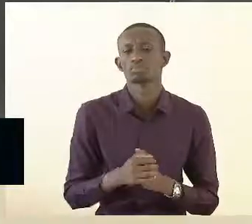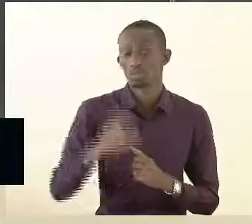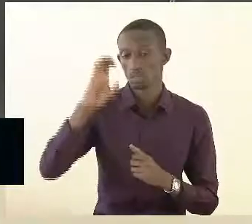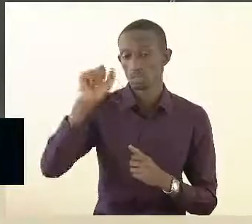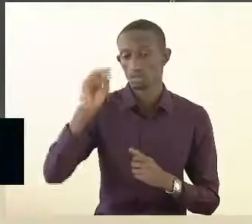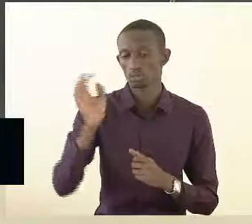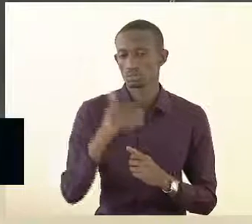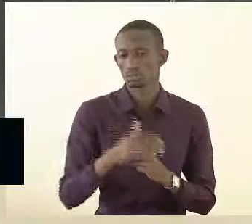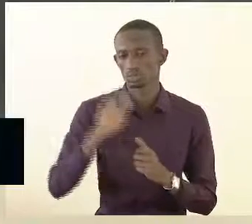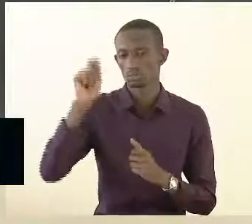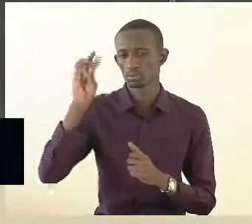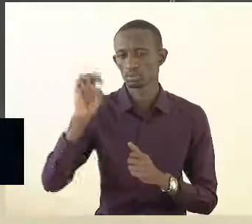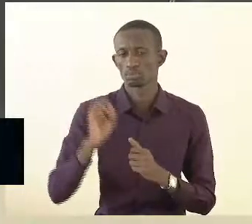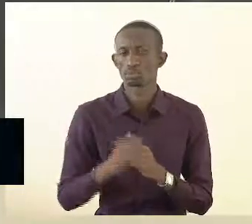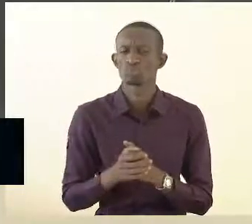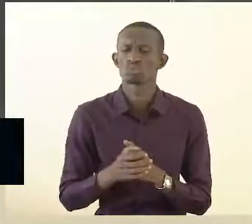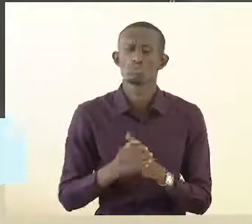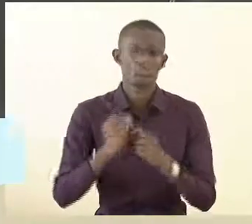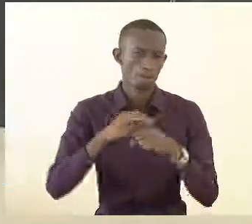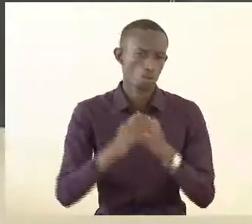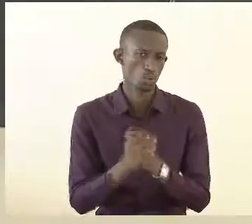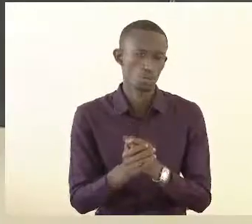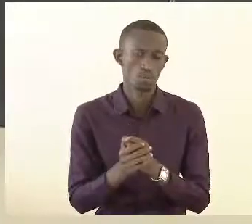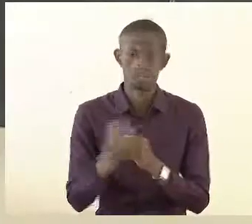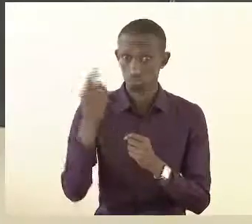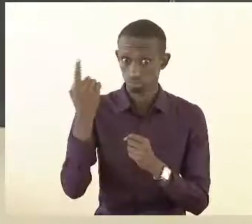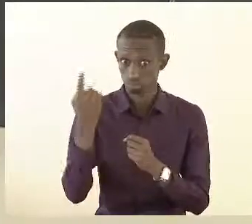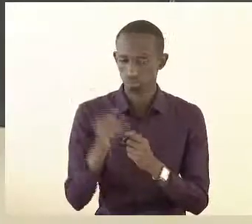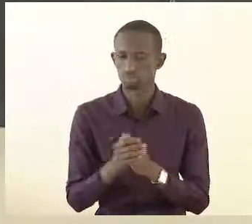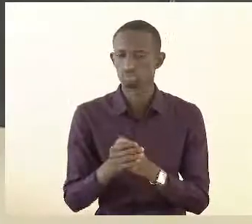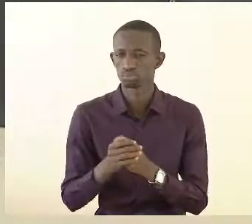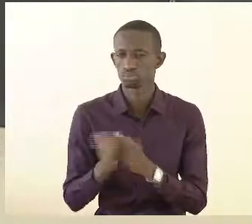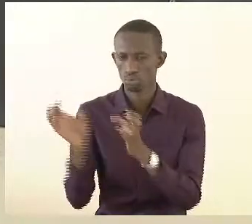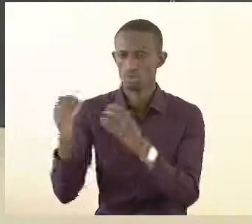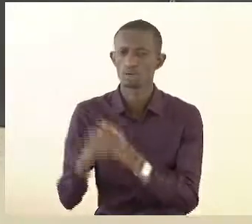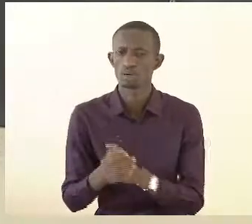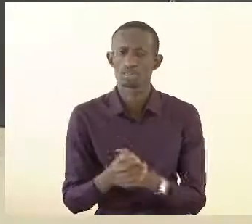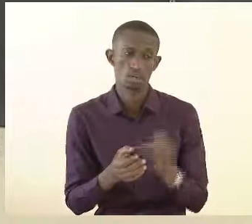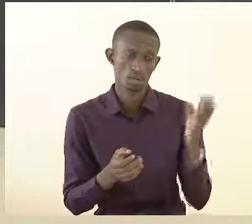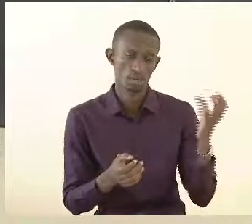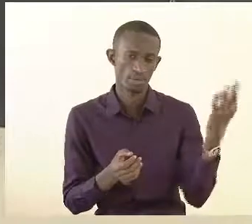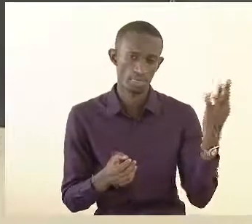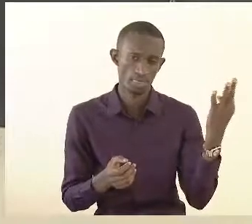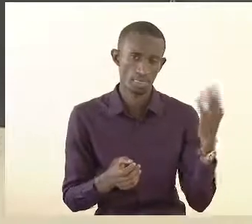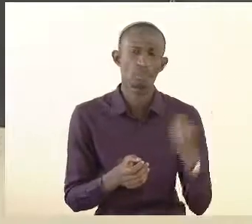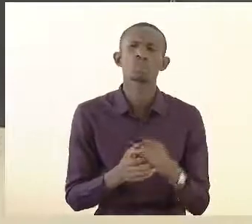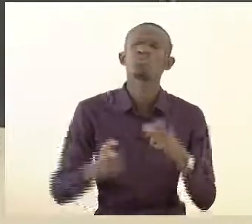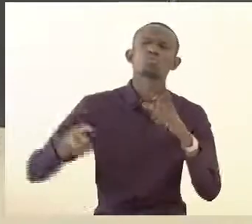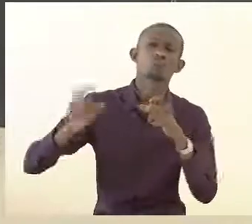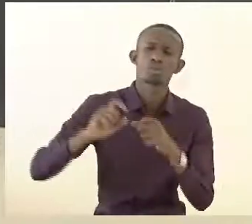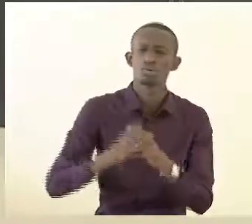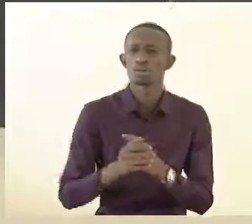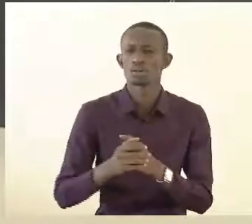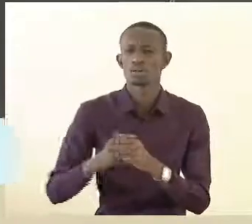3 carbon atoms, and we add another compound. We find a way of reacting it with another